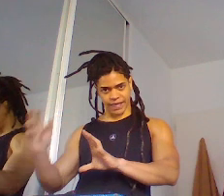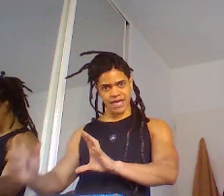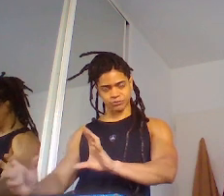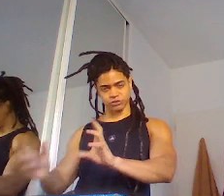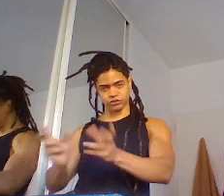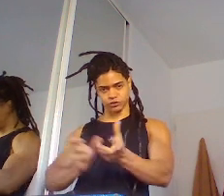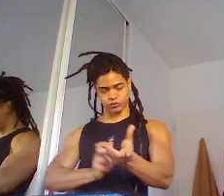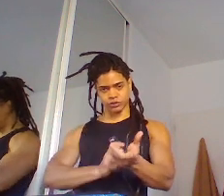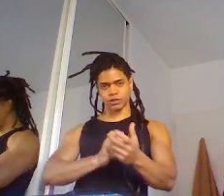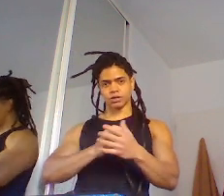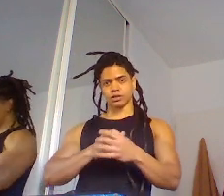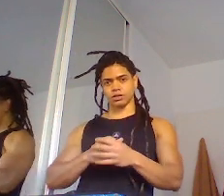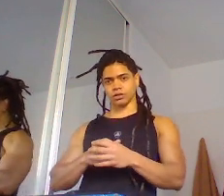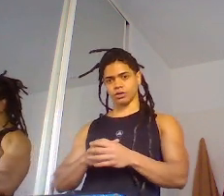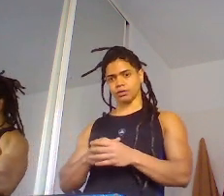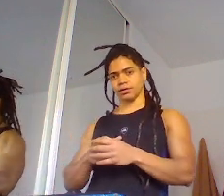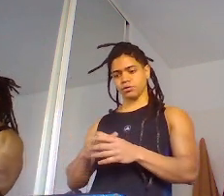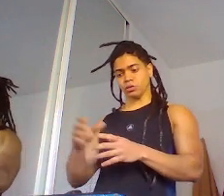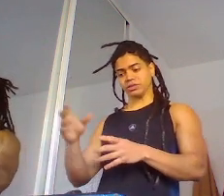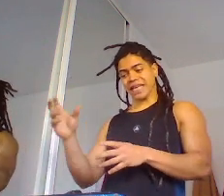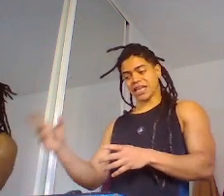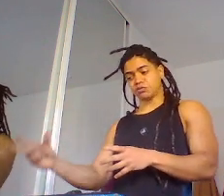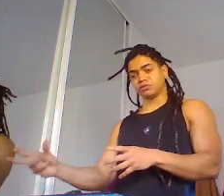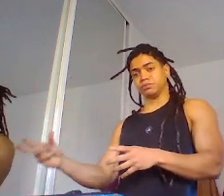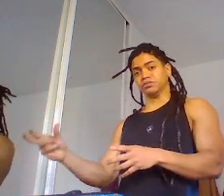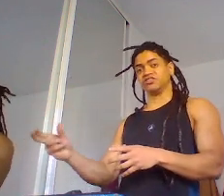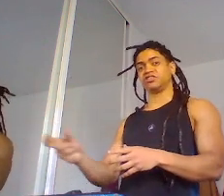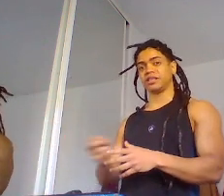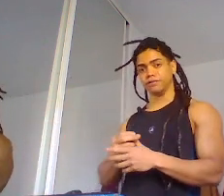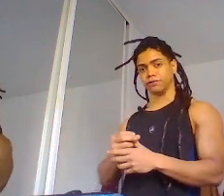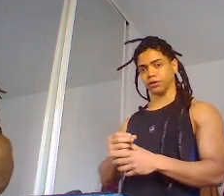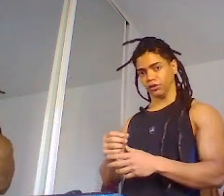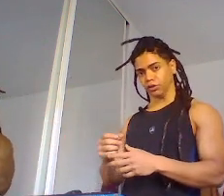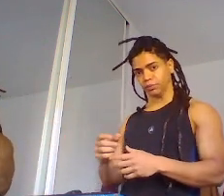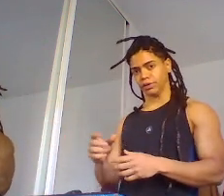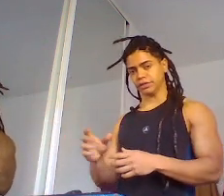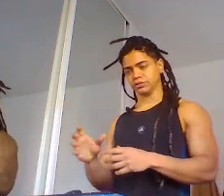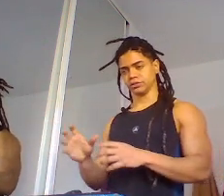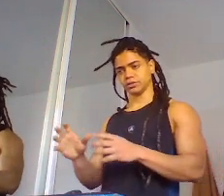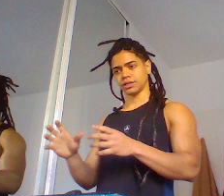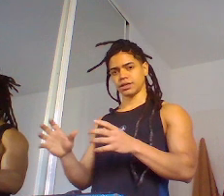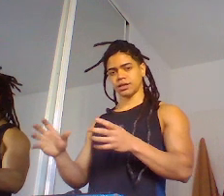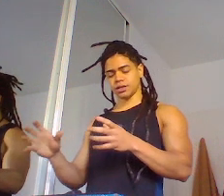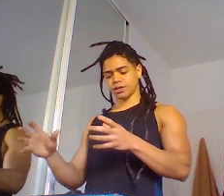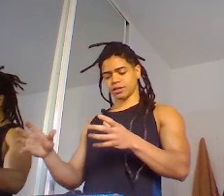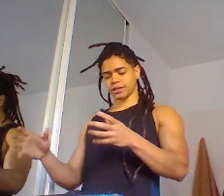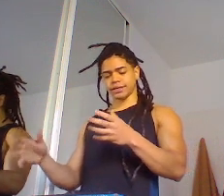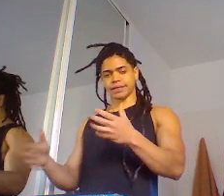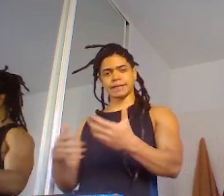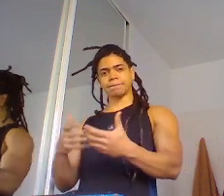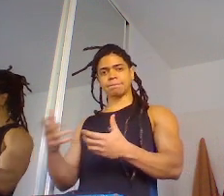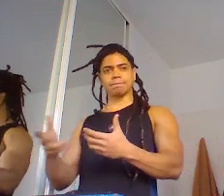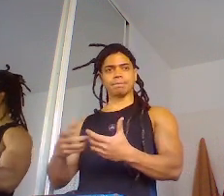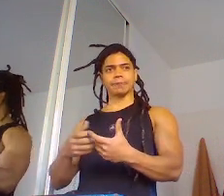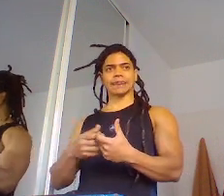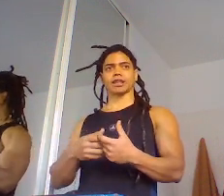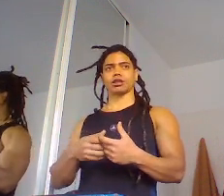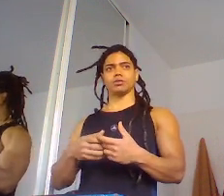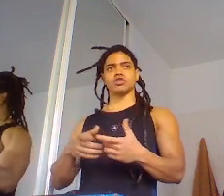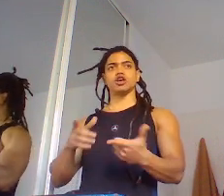because cash was used, cash was perceived from the operation.